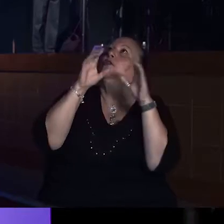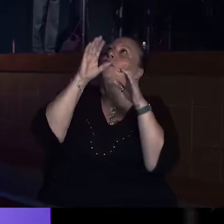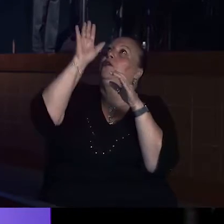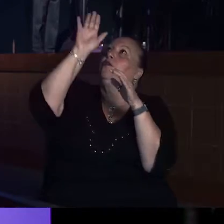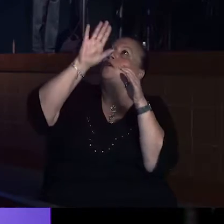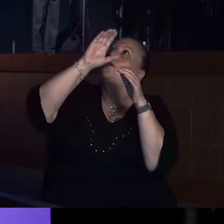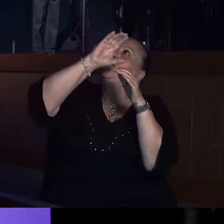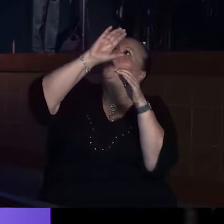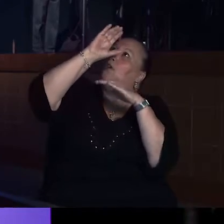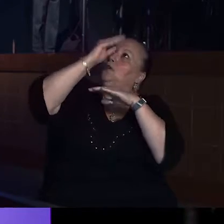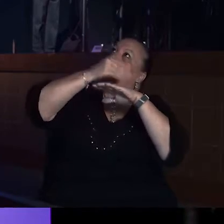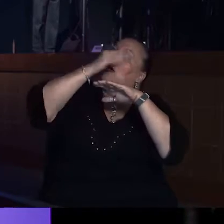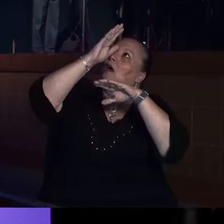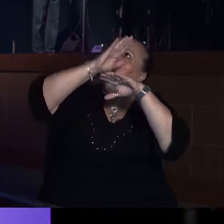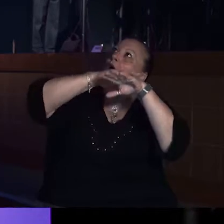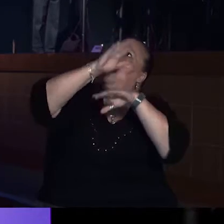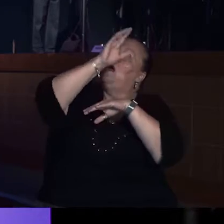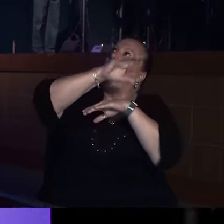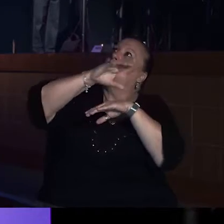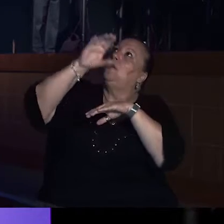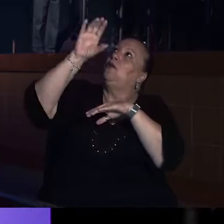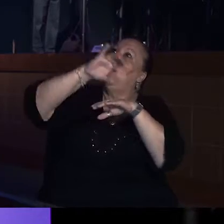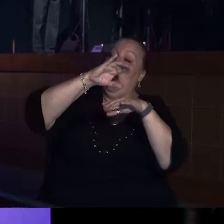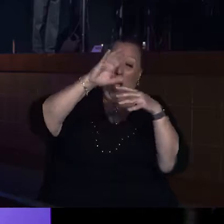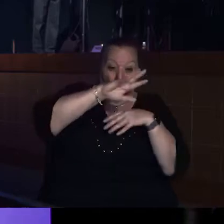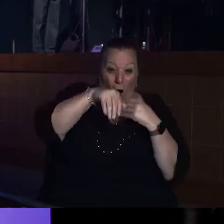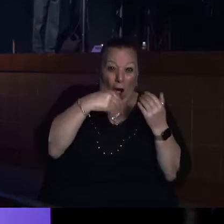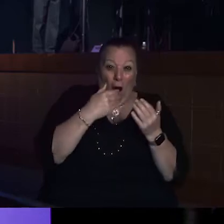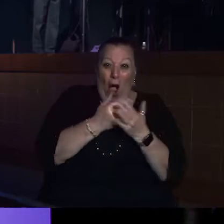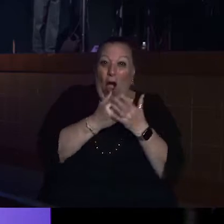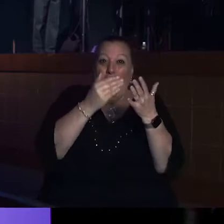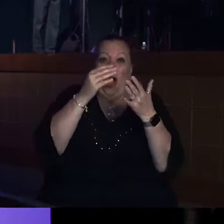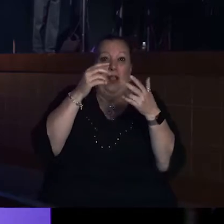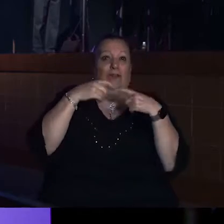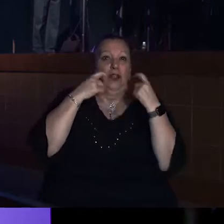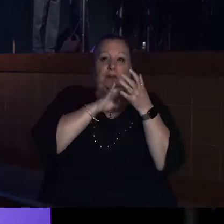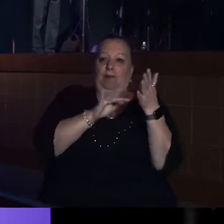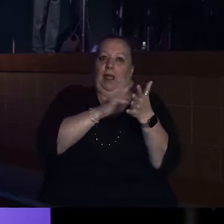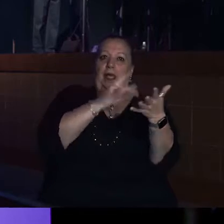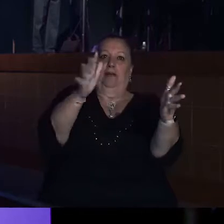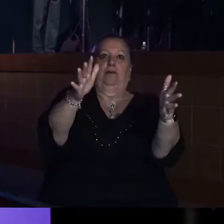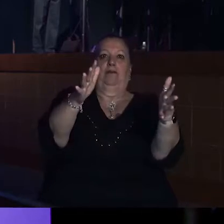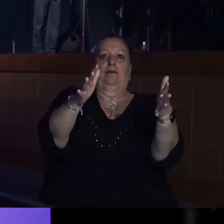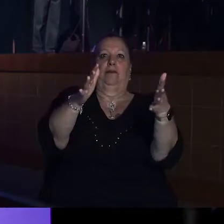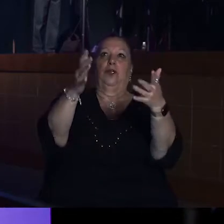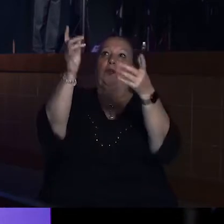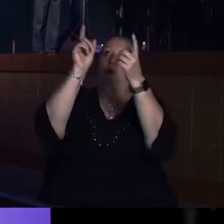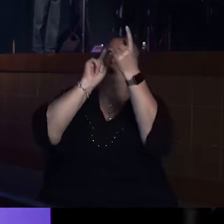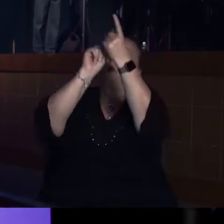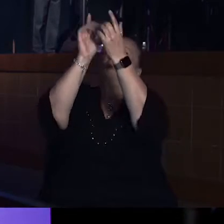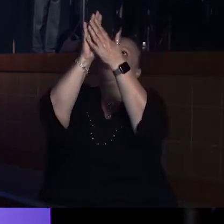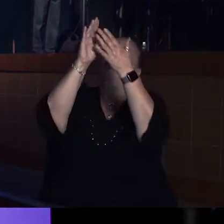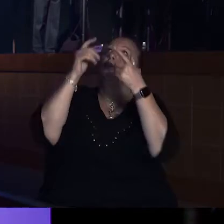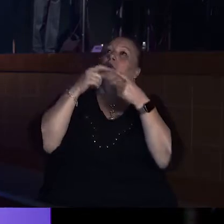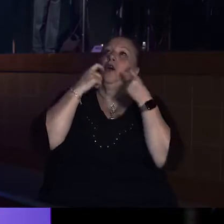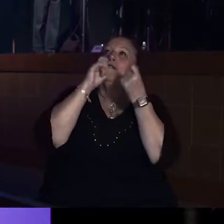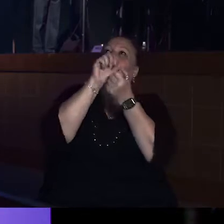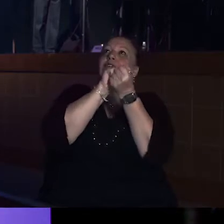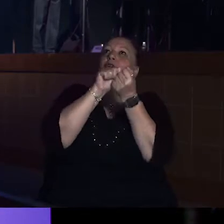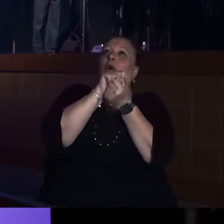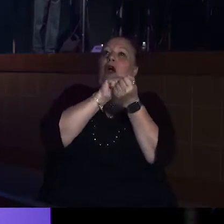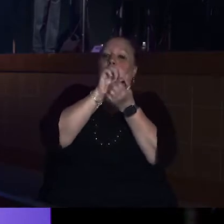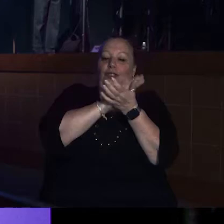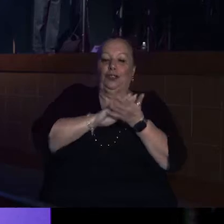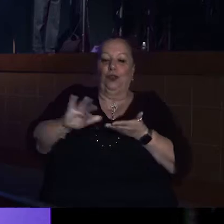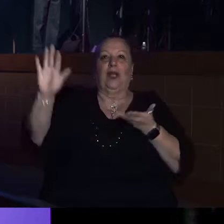that cross that has paid all of our sins. As we come to you, our sins are washed away. And we